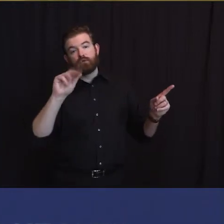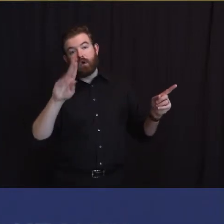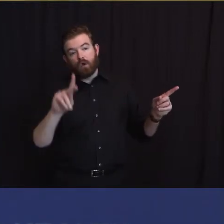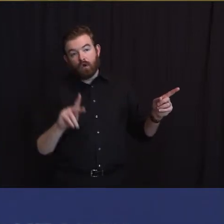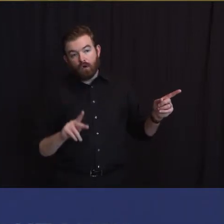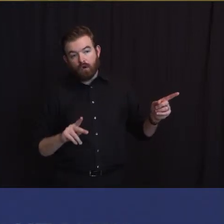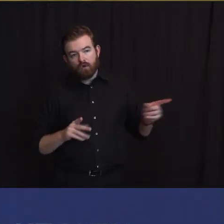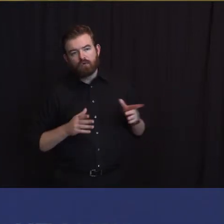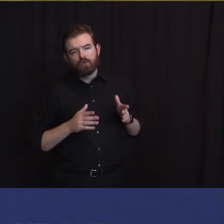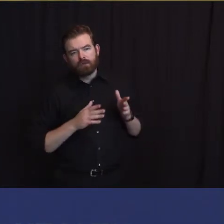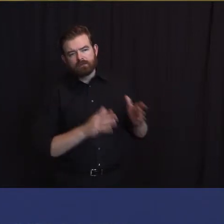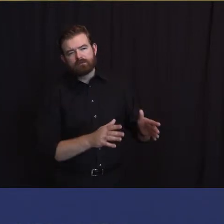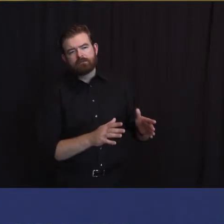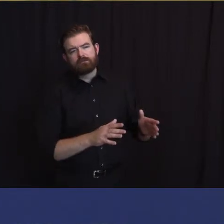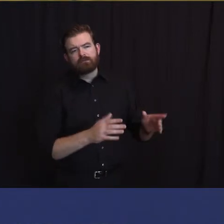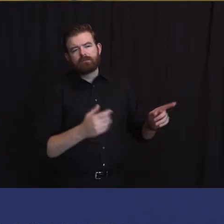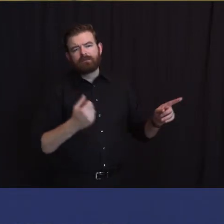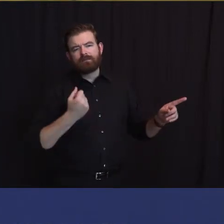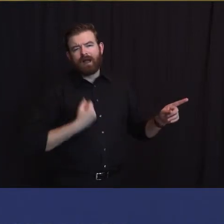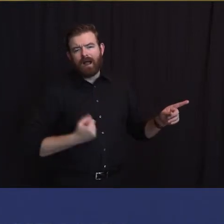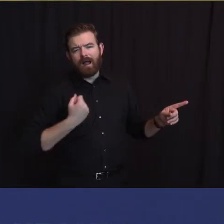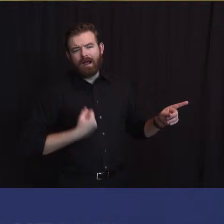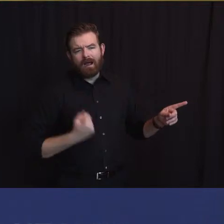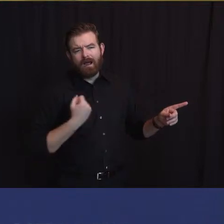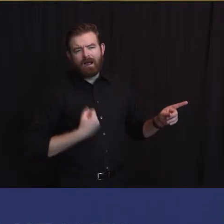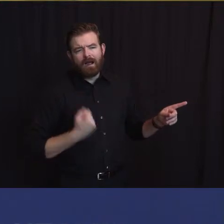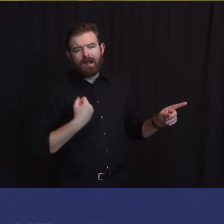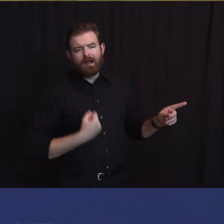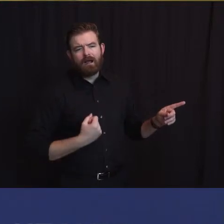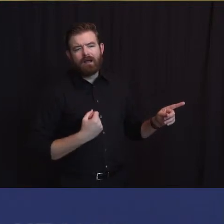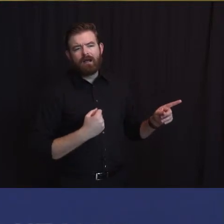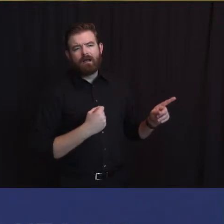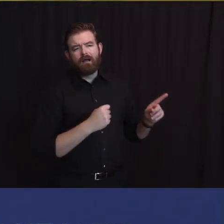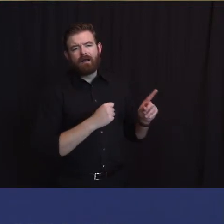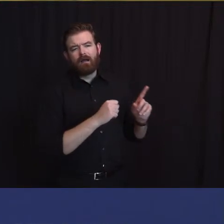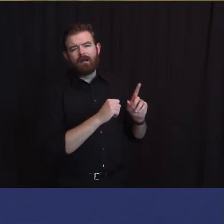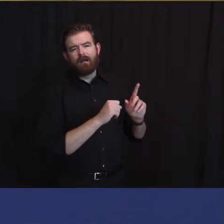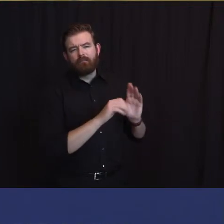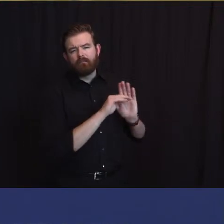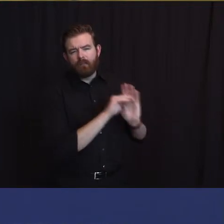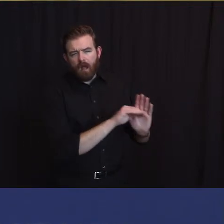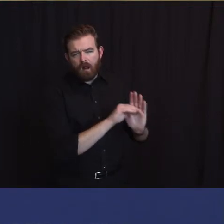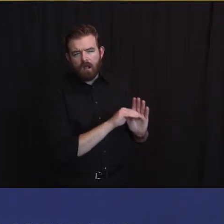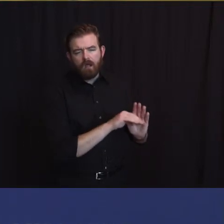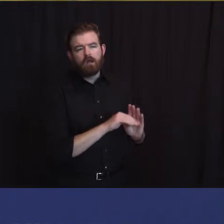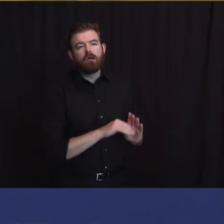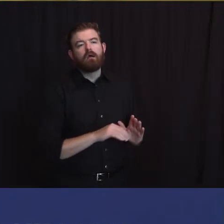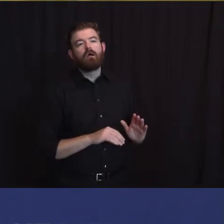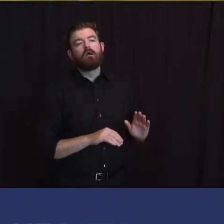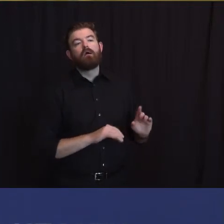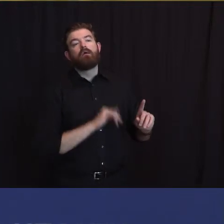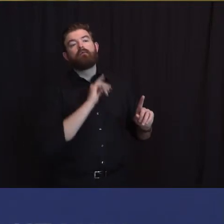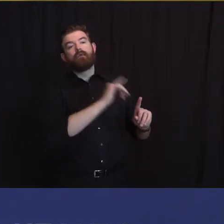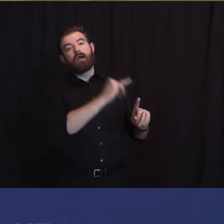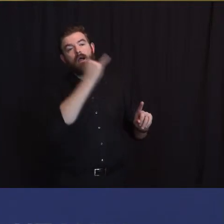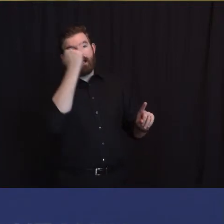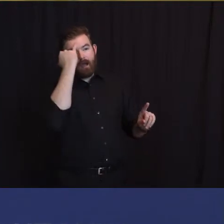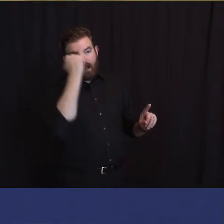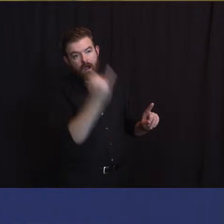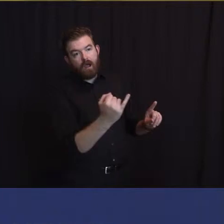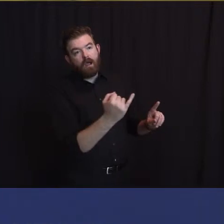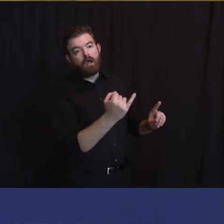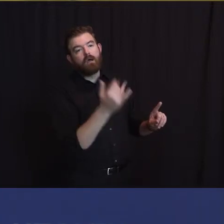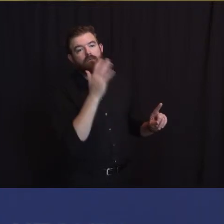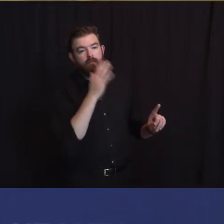promote that and to get it proliferated into more parts of the state. I can't say that per se that would have factored here, but that's one that would come to